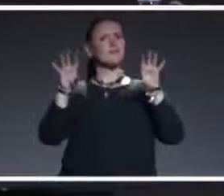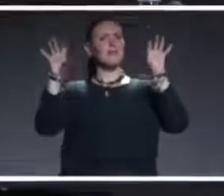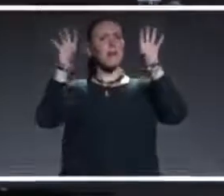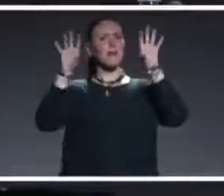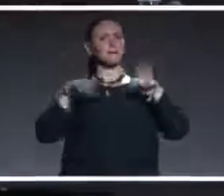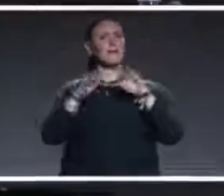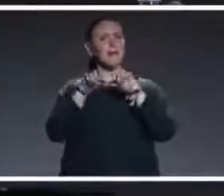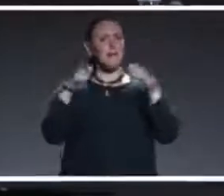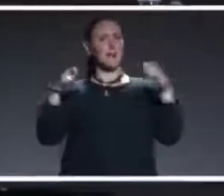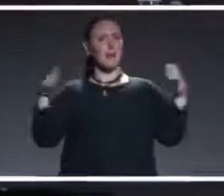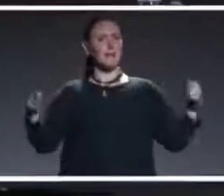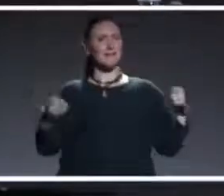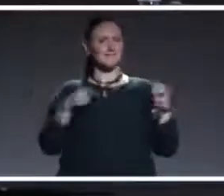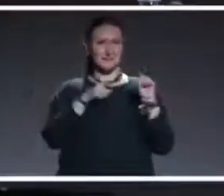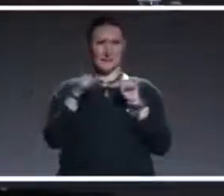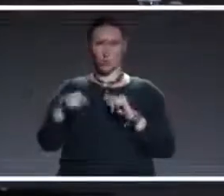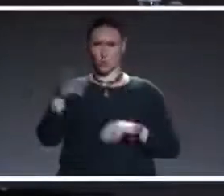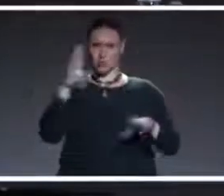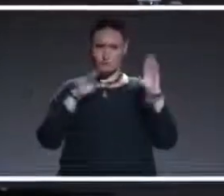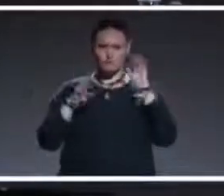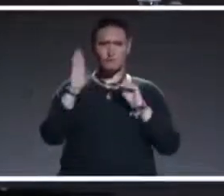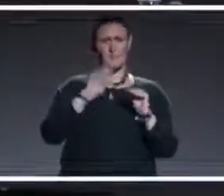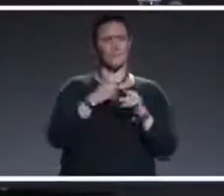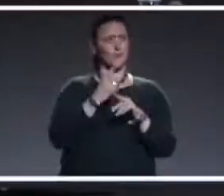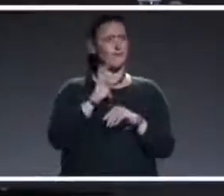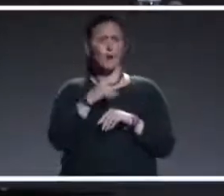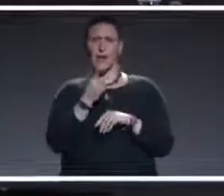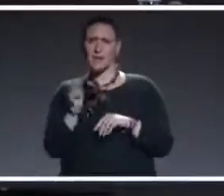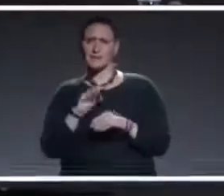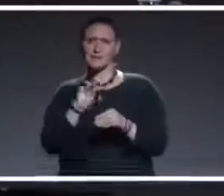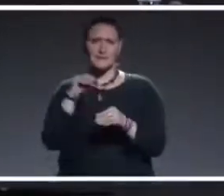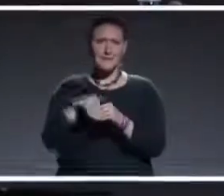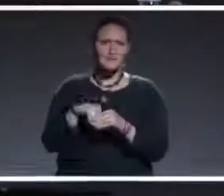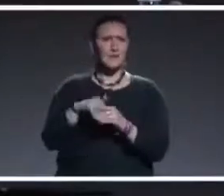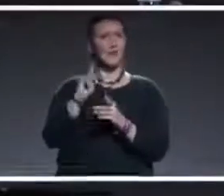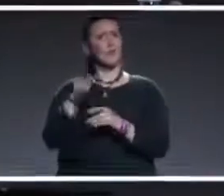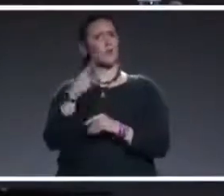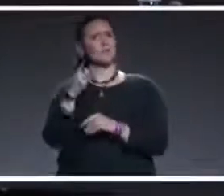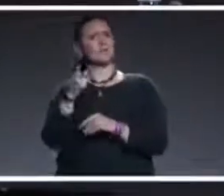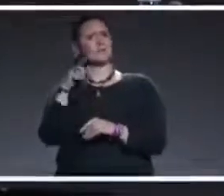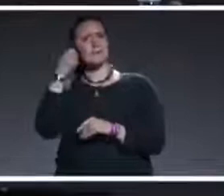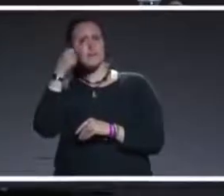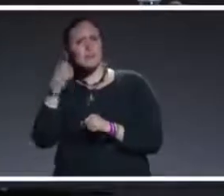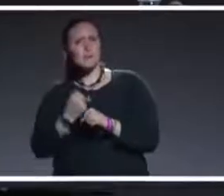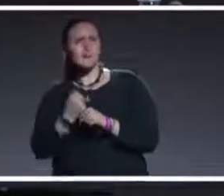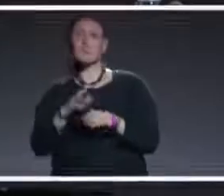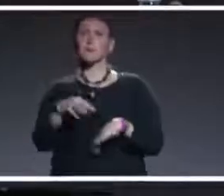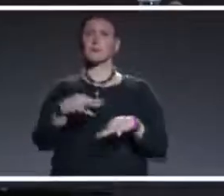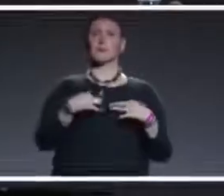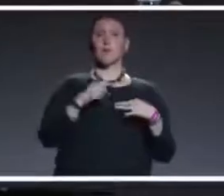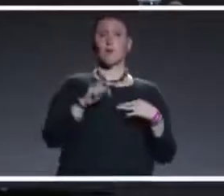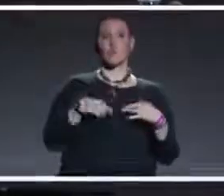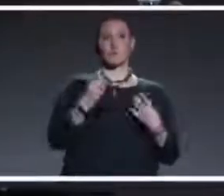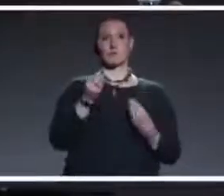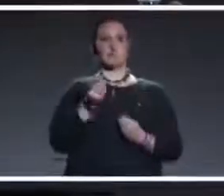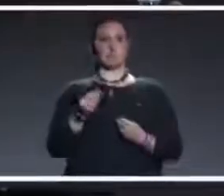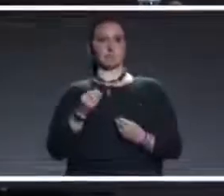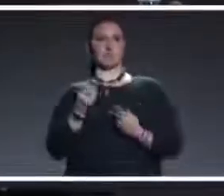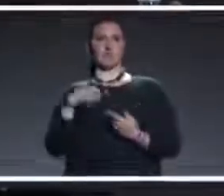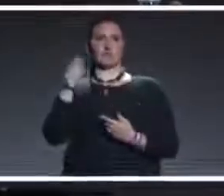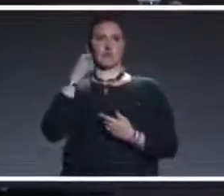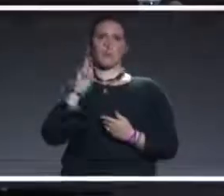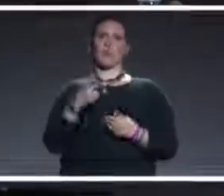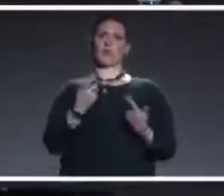incredible experience for everyone that was involved, and the making of the film really changed me as an artist. And a big thing, not